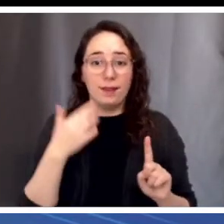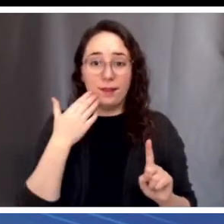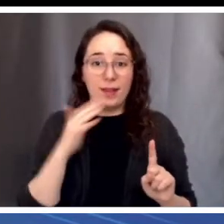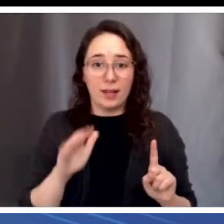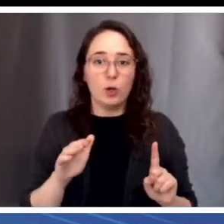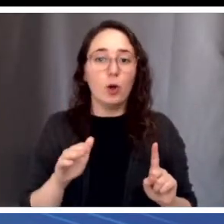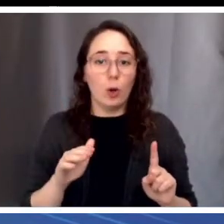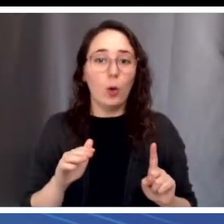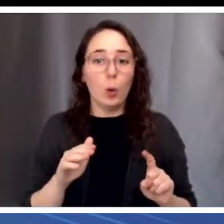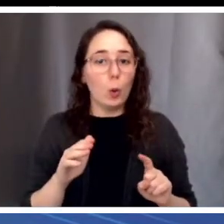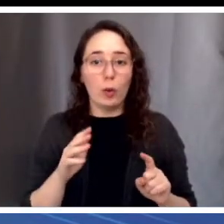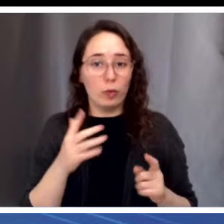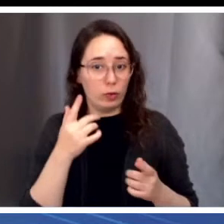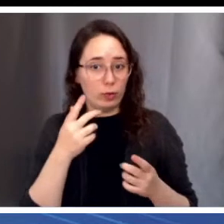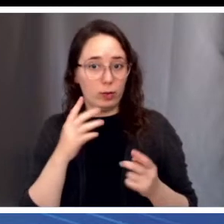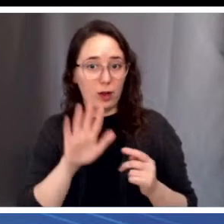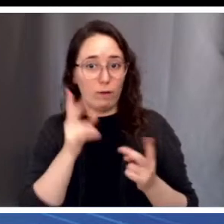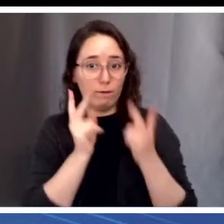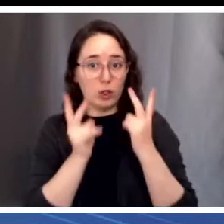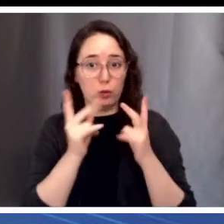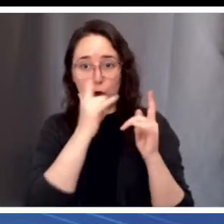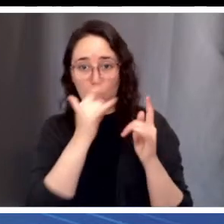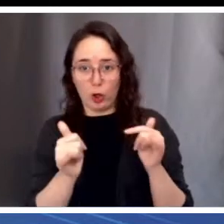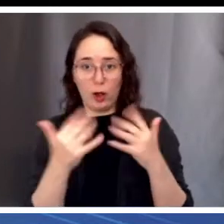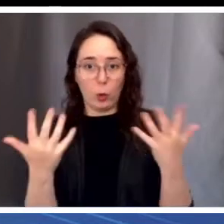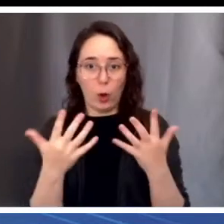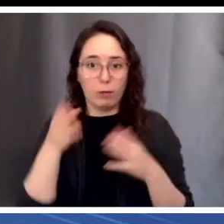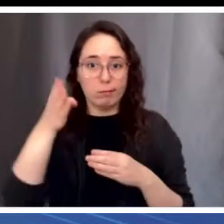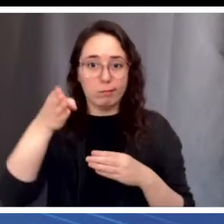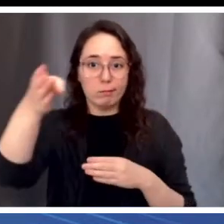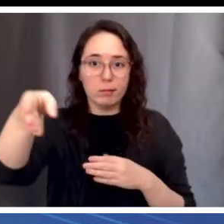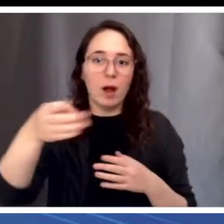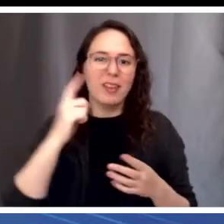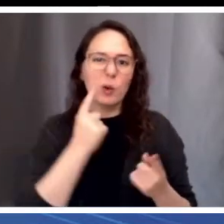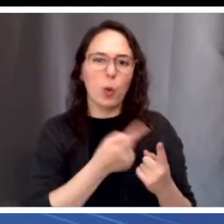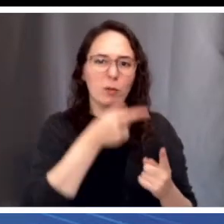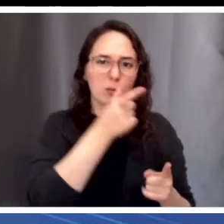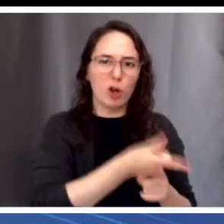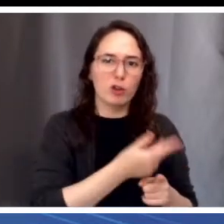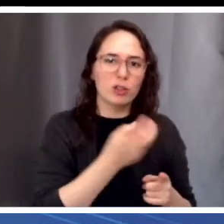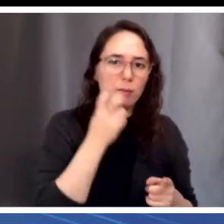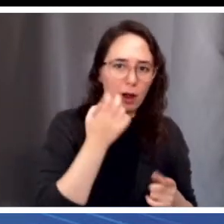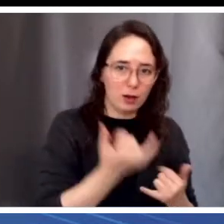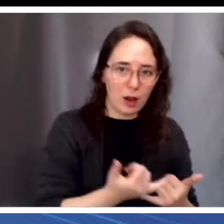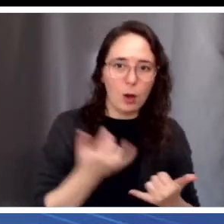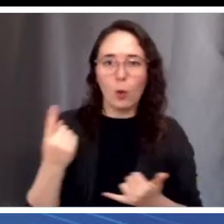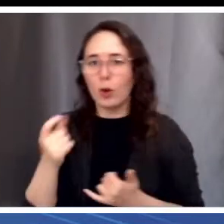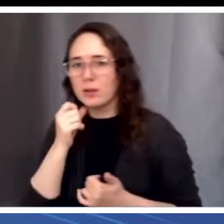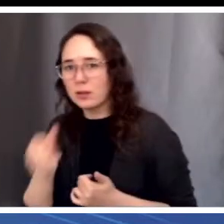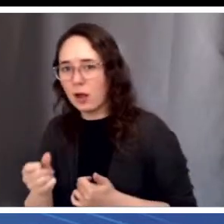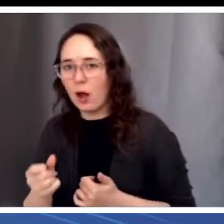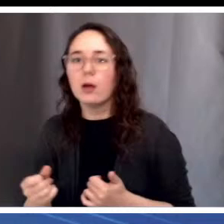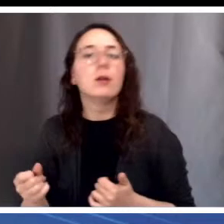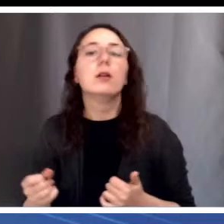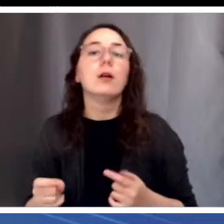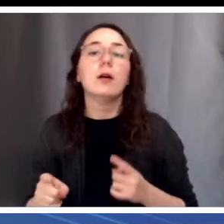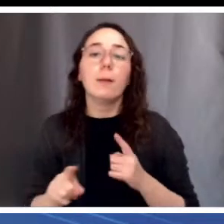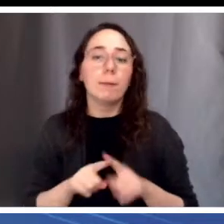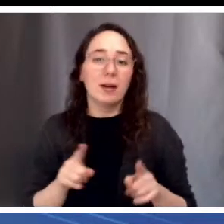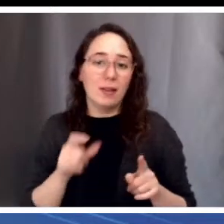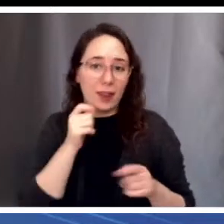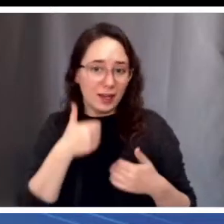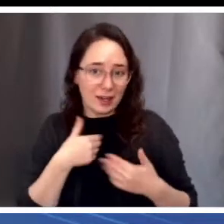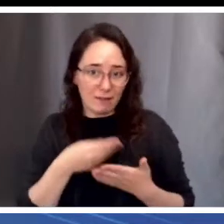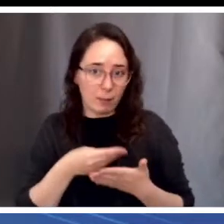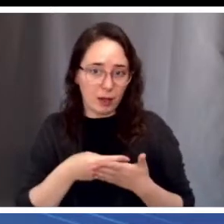now, I believe, uh, blind and the other Todd himself is not. And they didn't have the money to make it accessible. And it was to be on a panel in